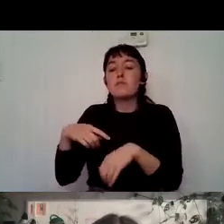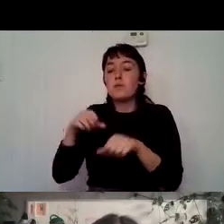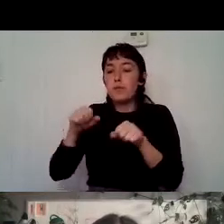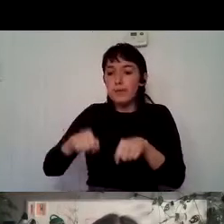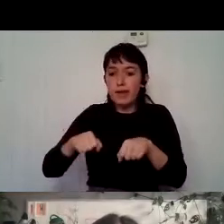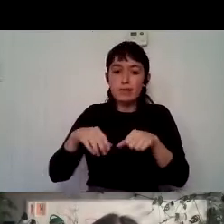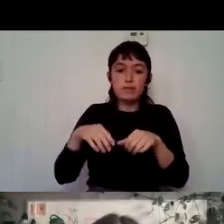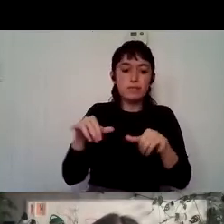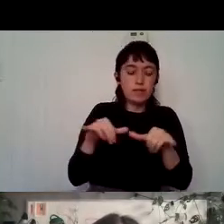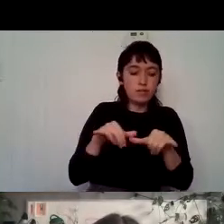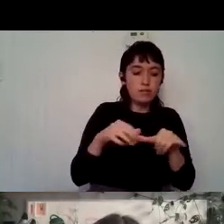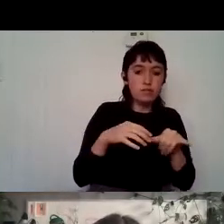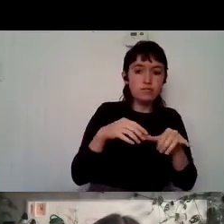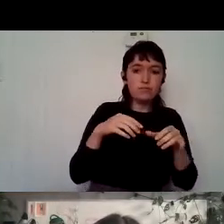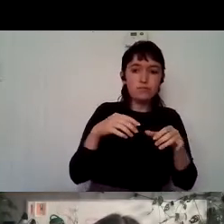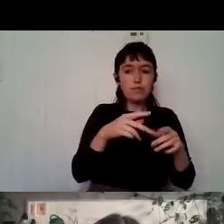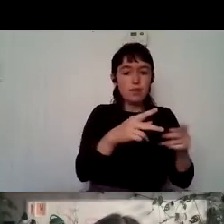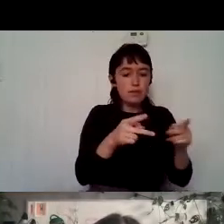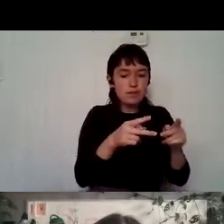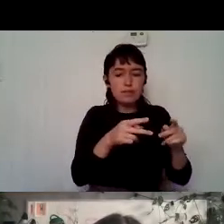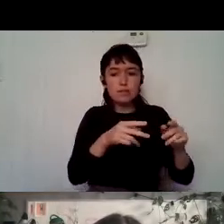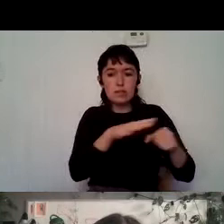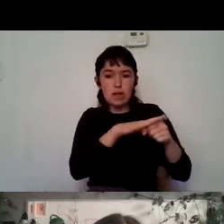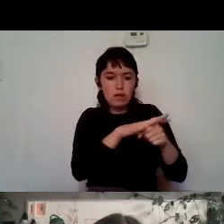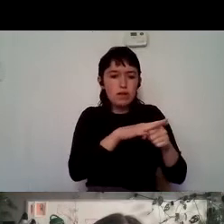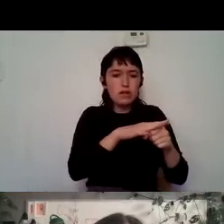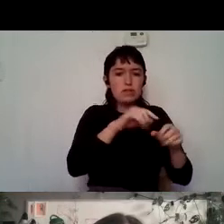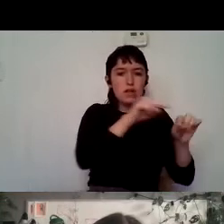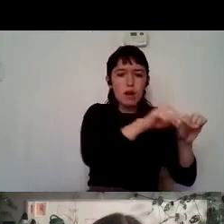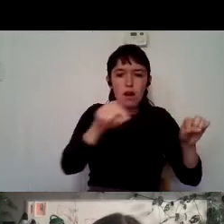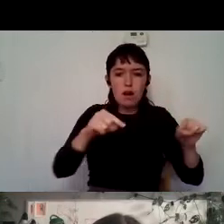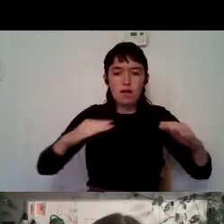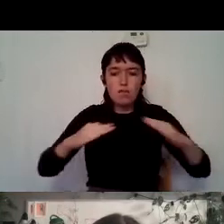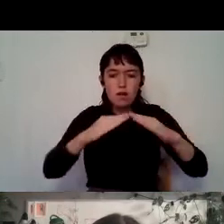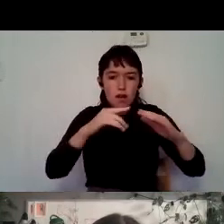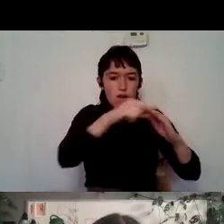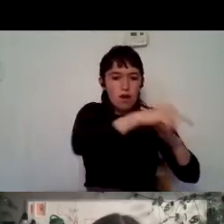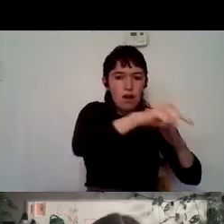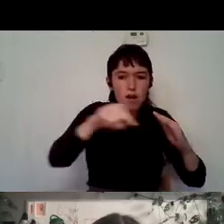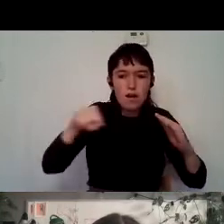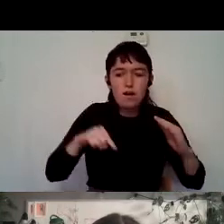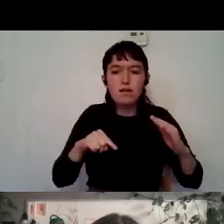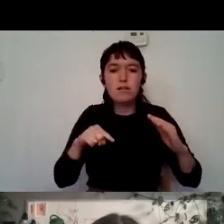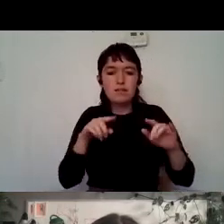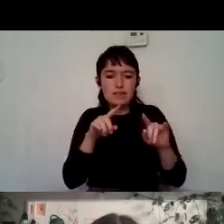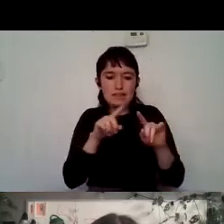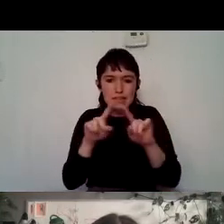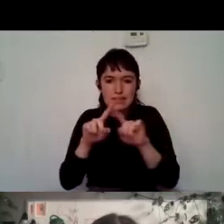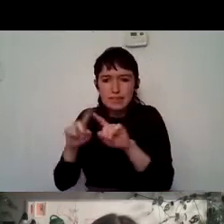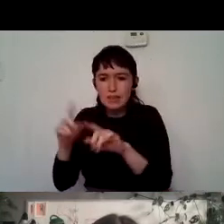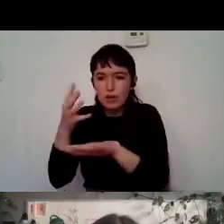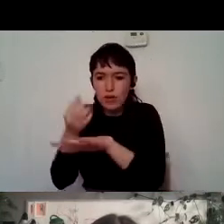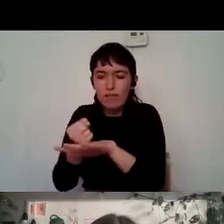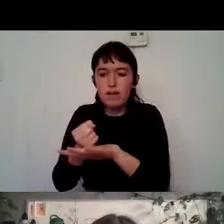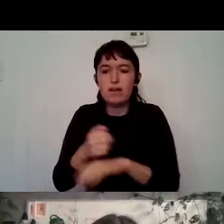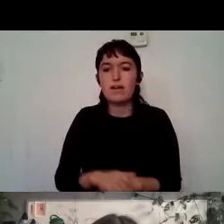volcano. And that way we can know, okay, in this spot, there's larger gravity, so maybe the rocks here are more dense. So